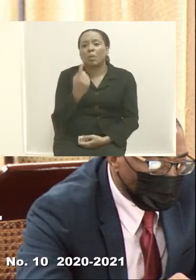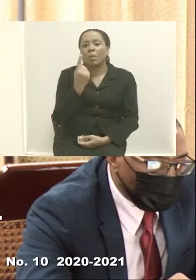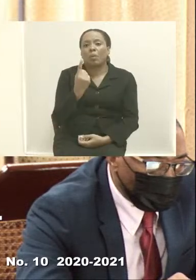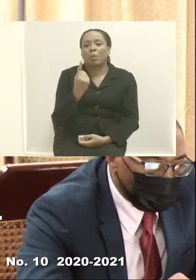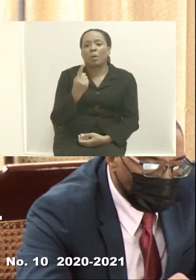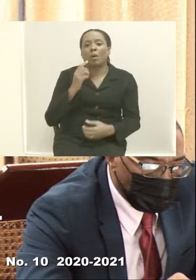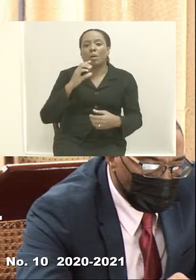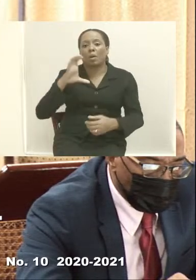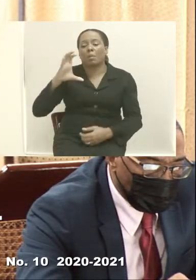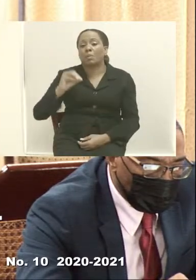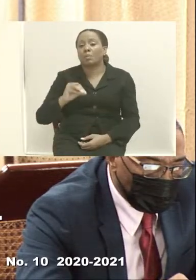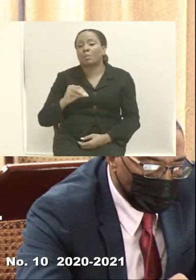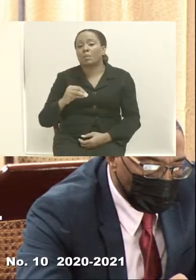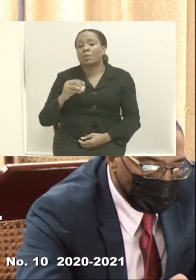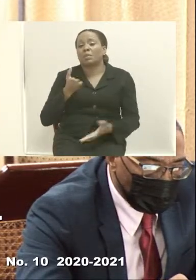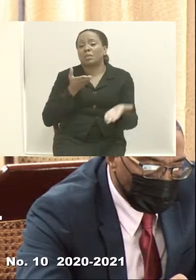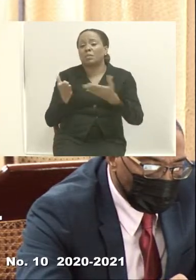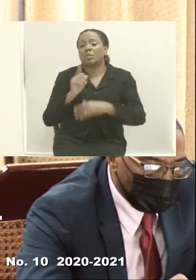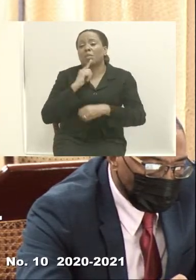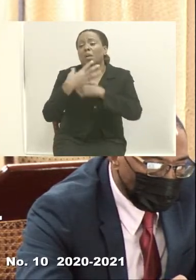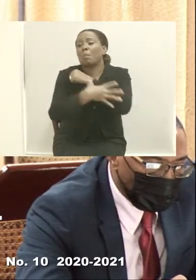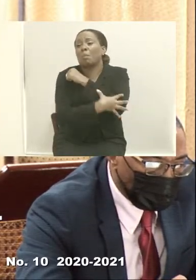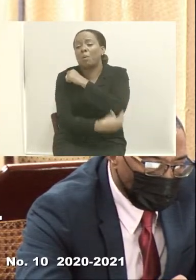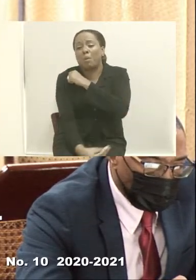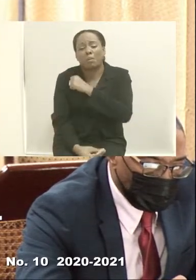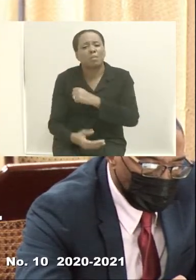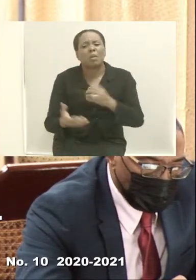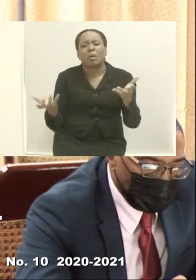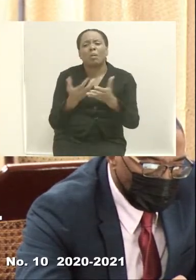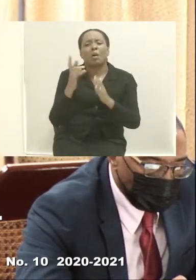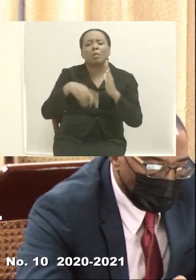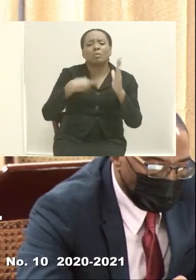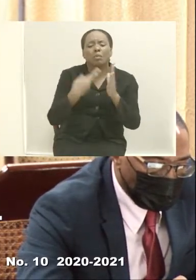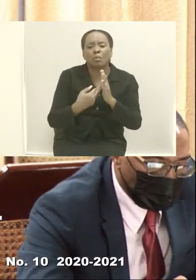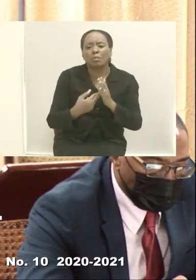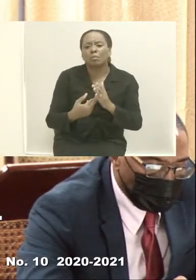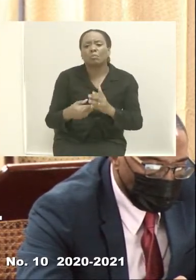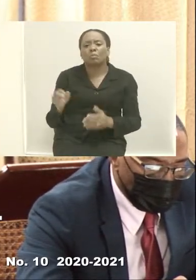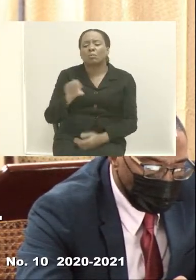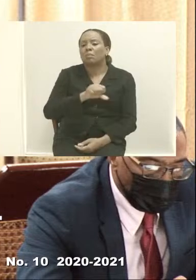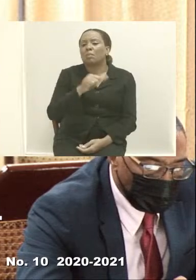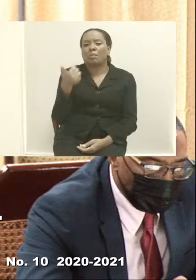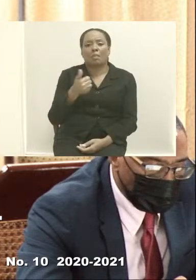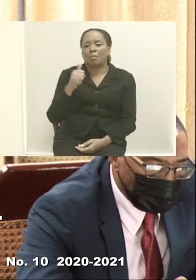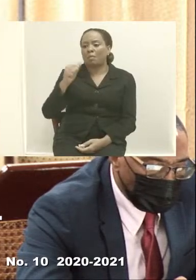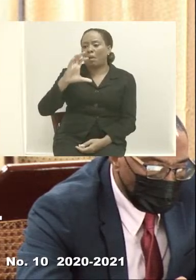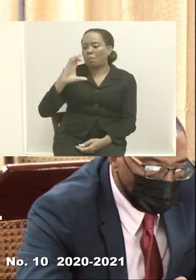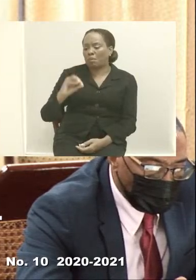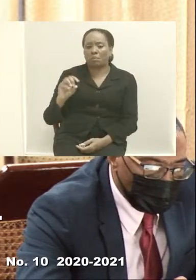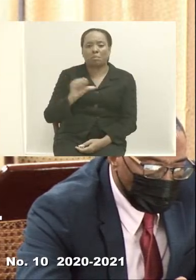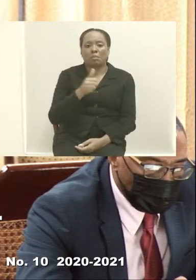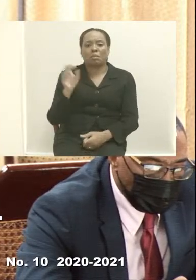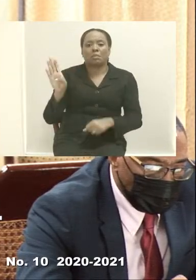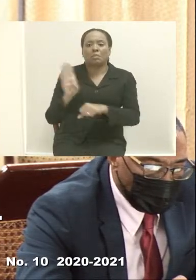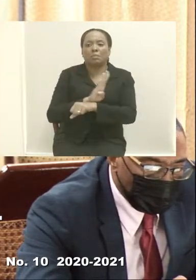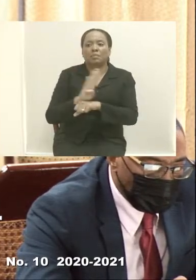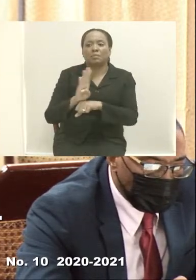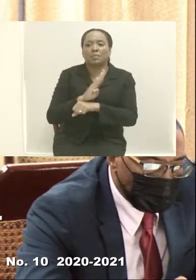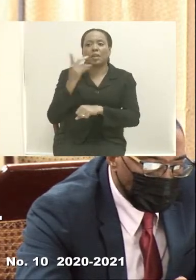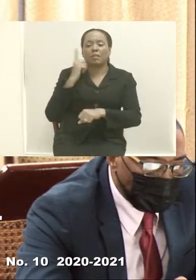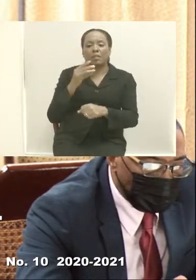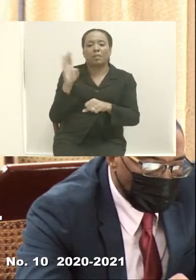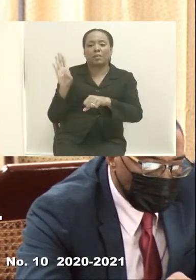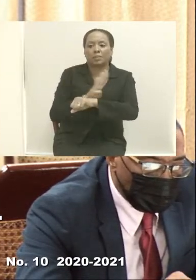the utility regulators, the role of the Fair Trading Commission, other entities such as that, which relate to ministries of commerce and business